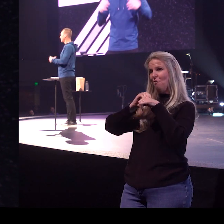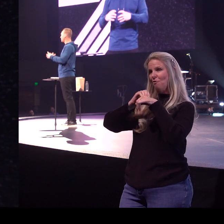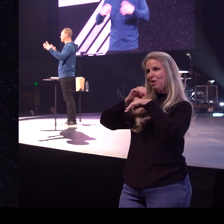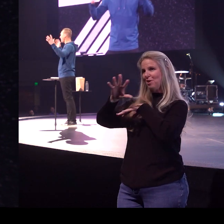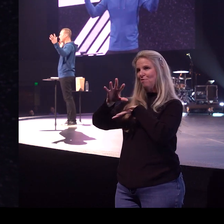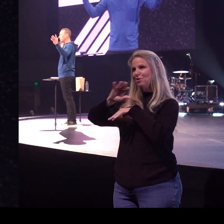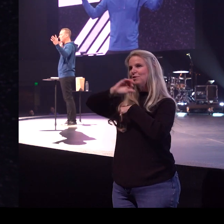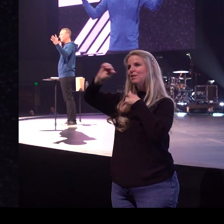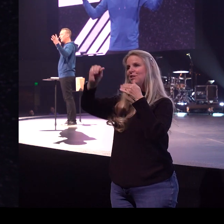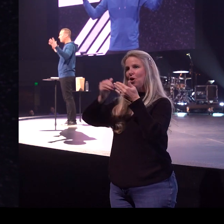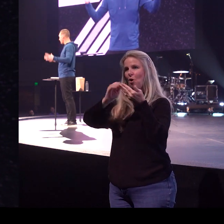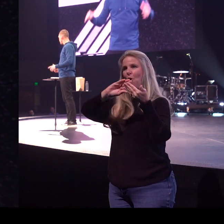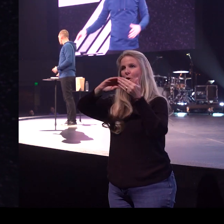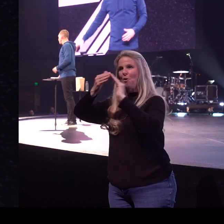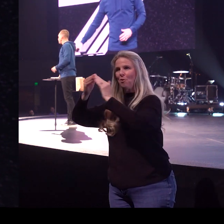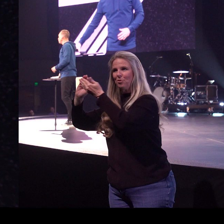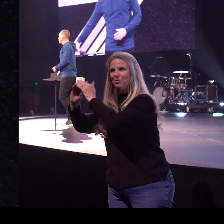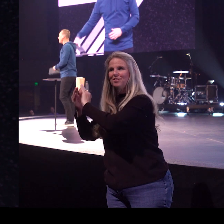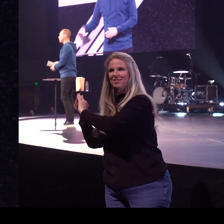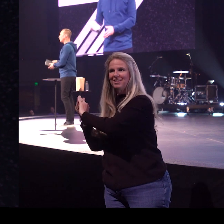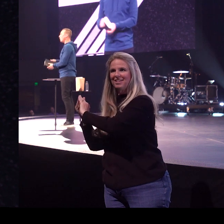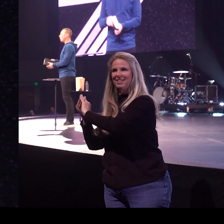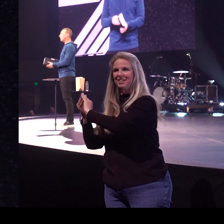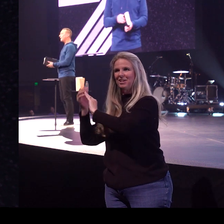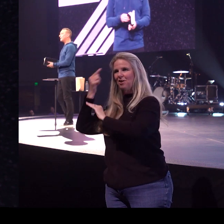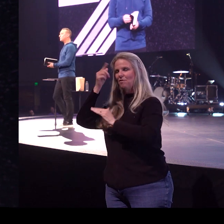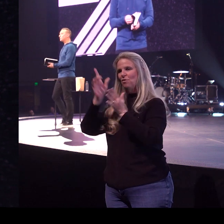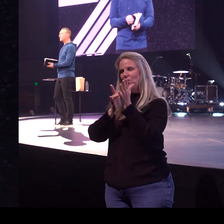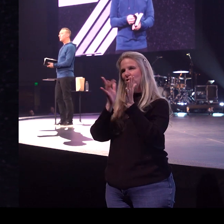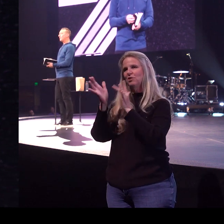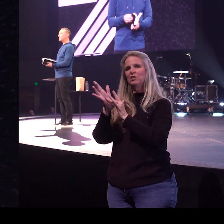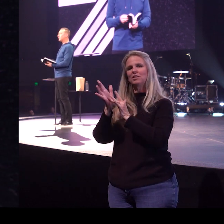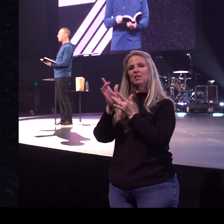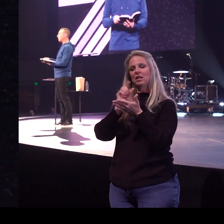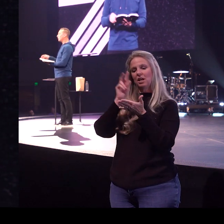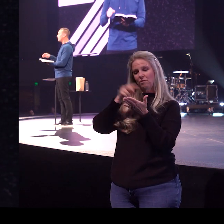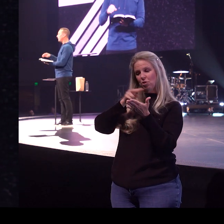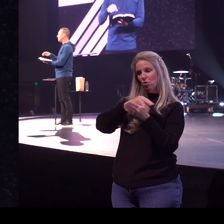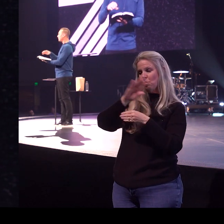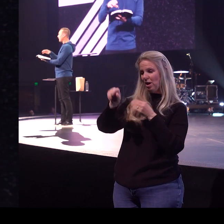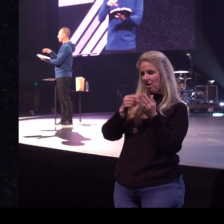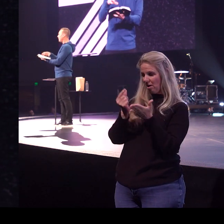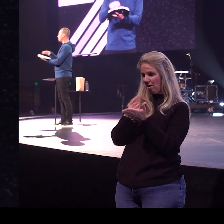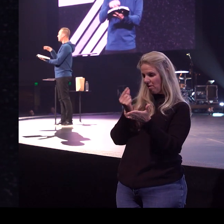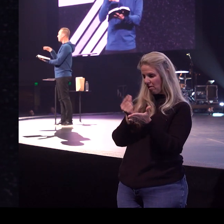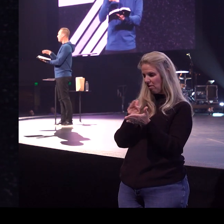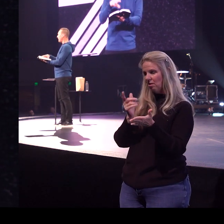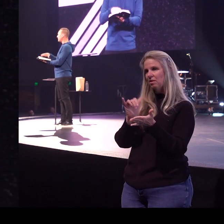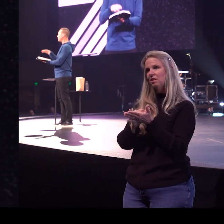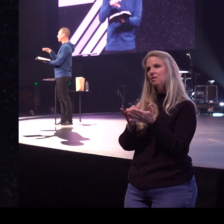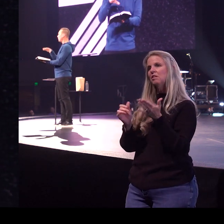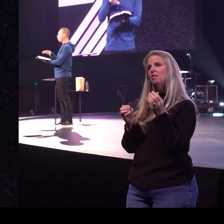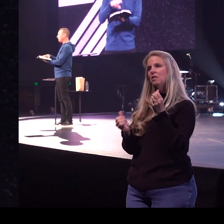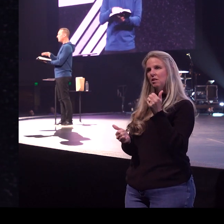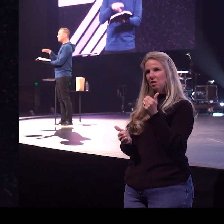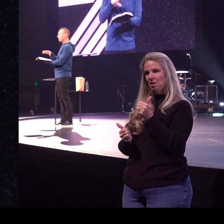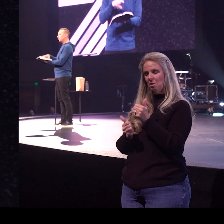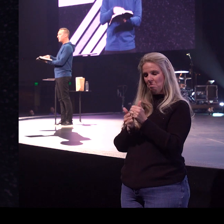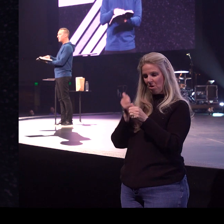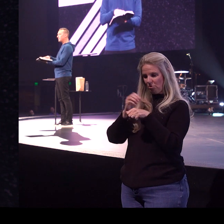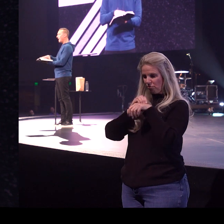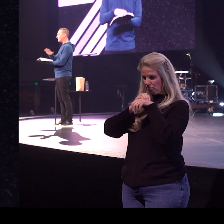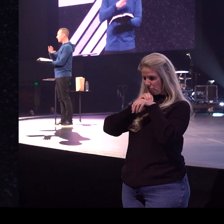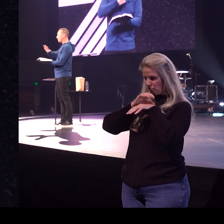Jesus and creates a revival. In fact, if you read through all the Gospels, this is arguably the most effective witness